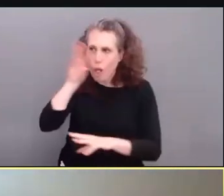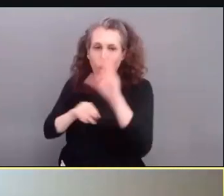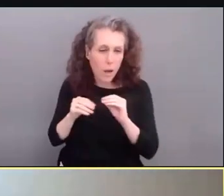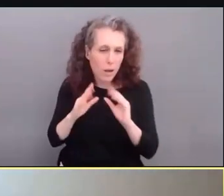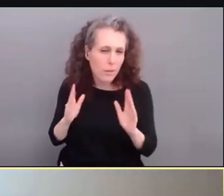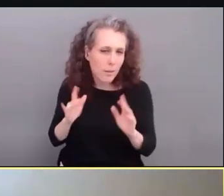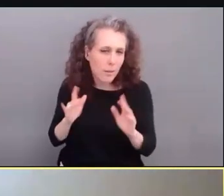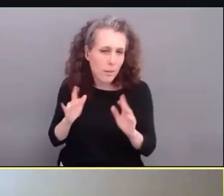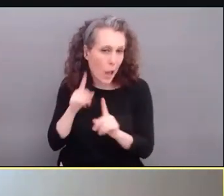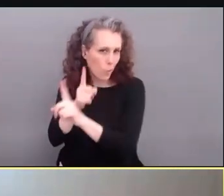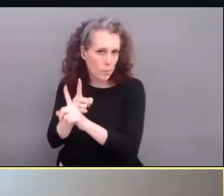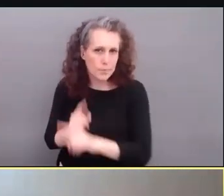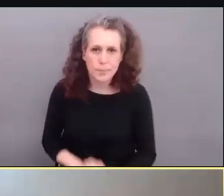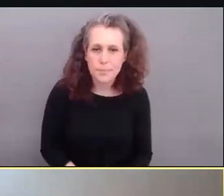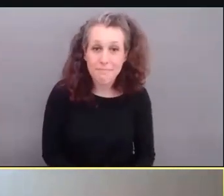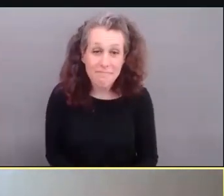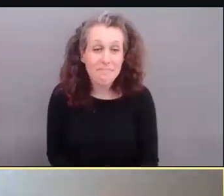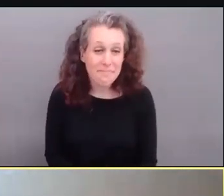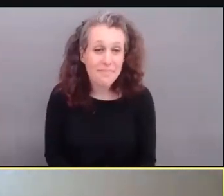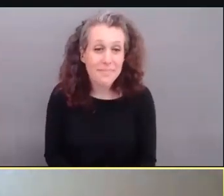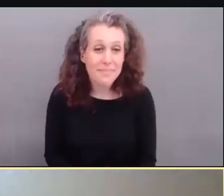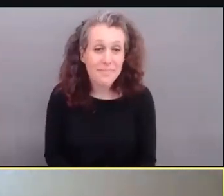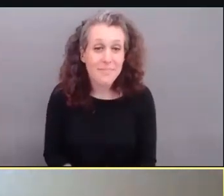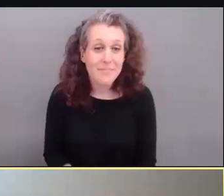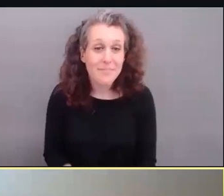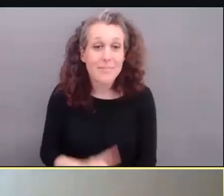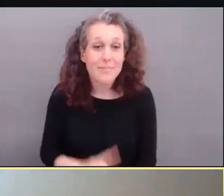access. Yeah, next slide, please.